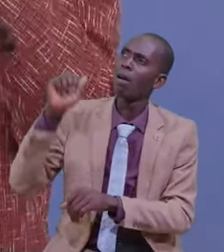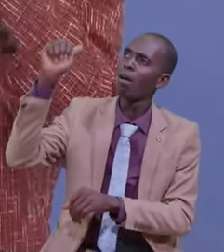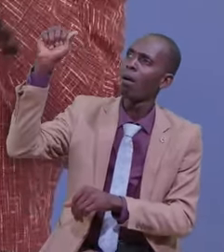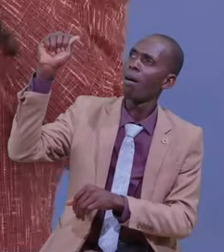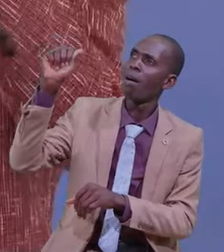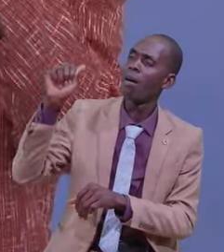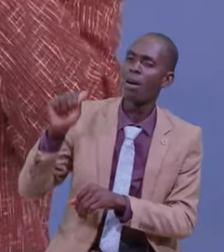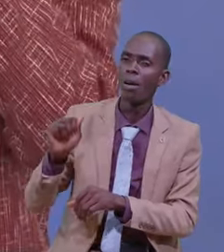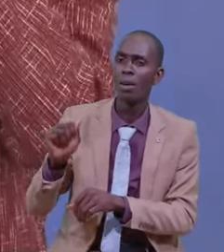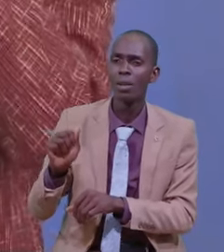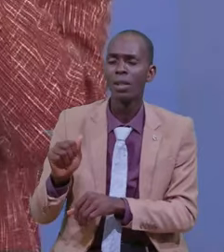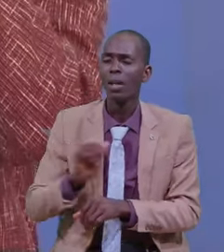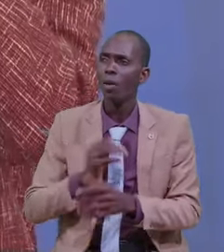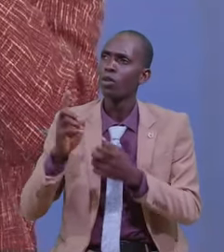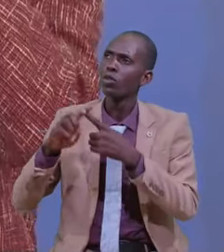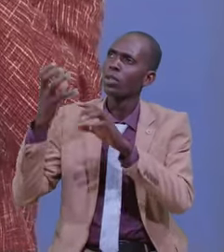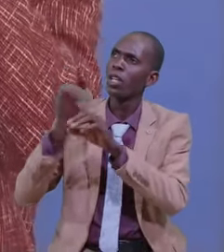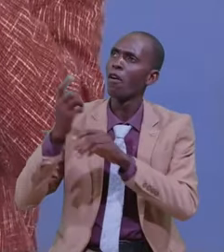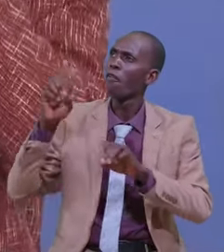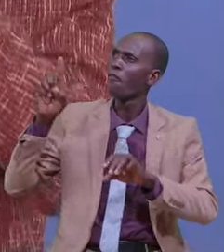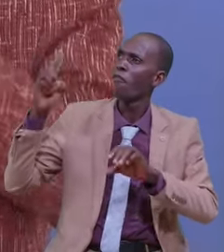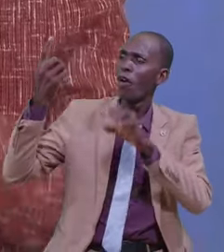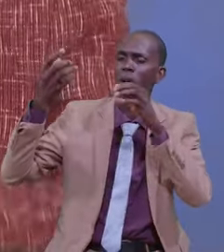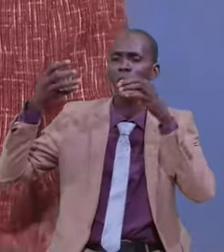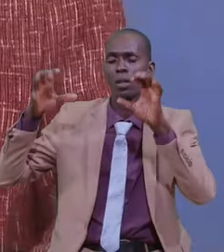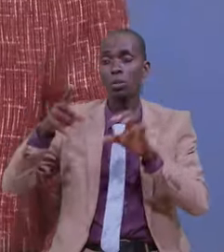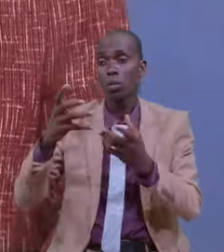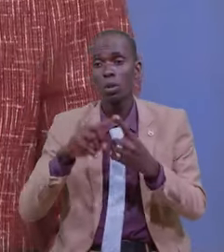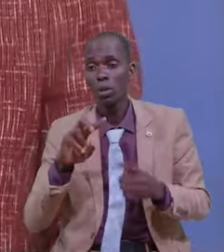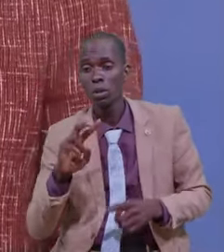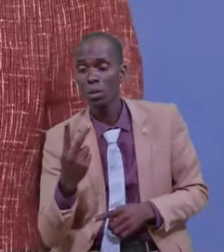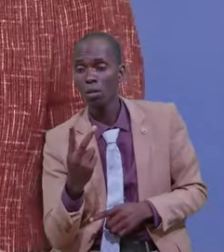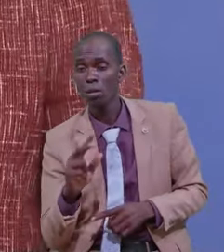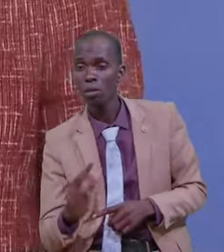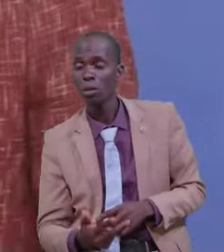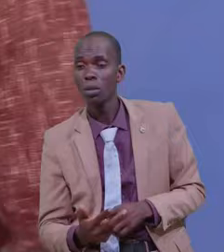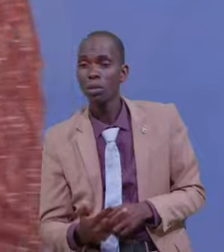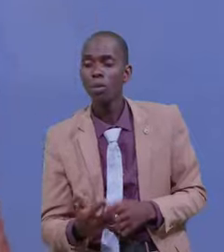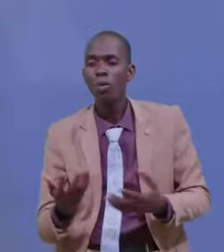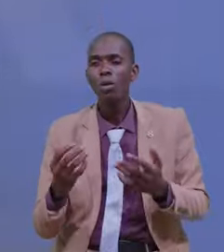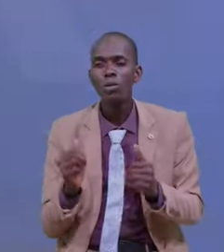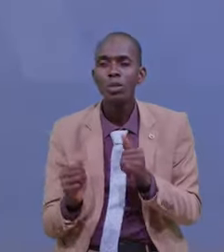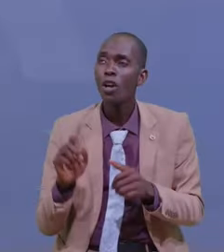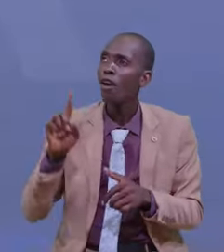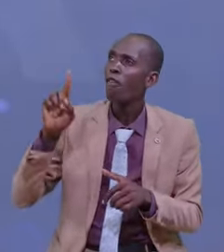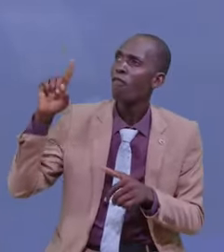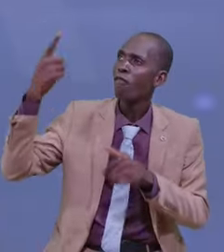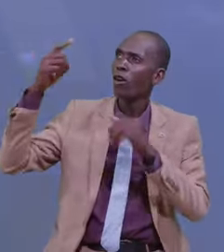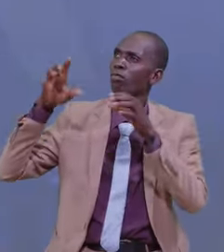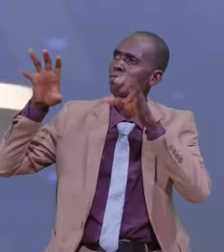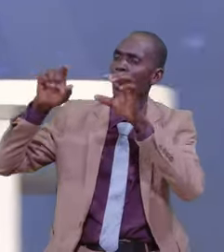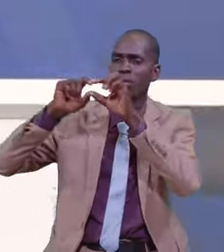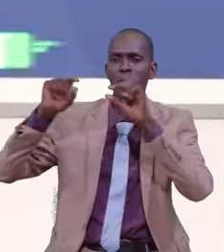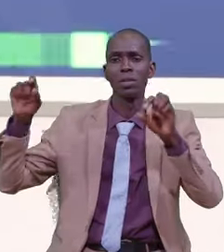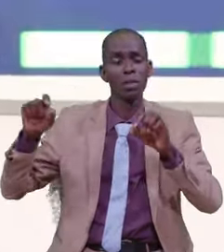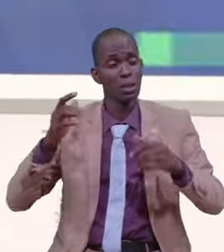then? What are you aiming for? I'm aiming for first class. Sickness,